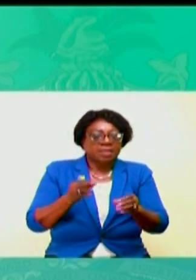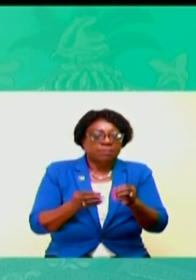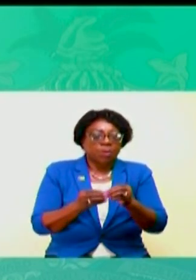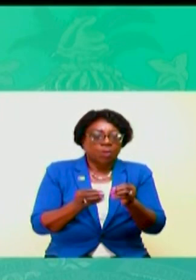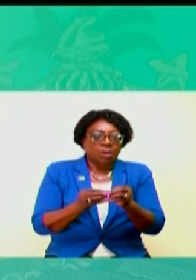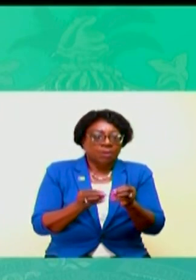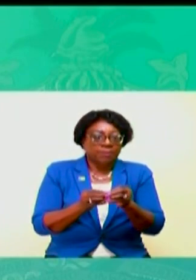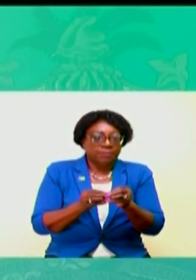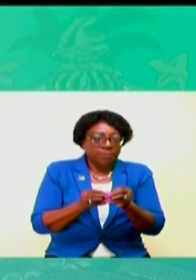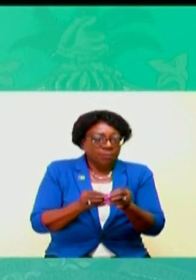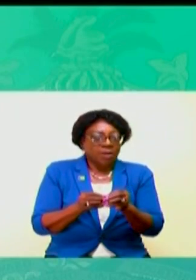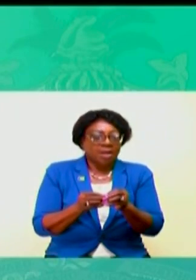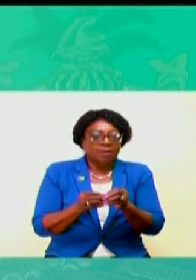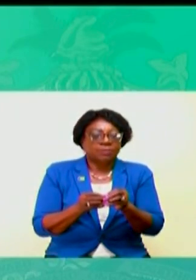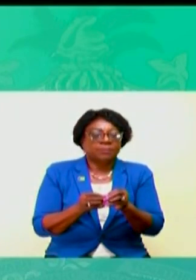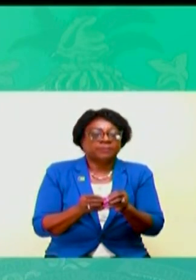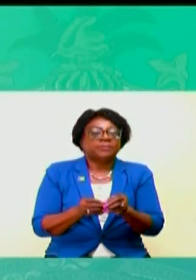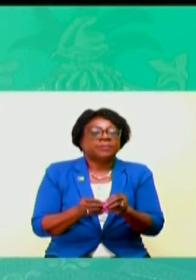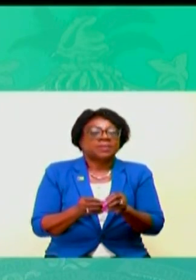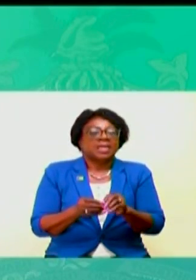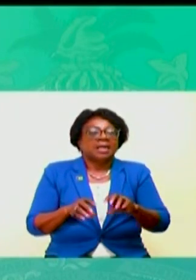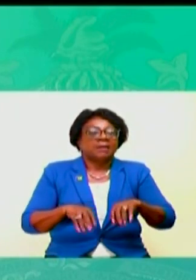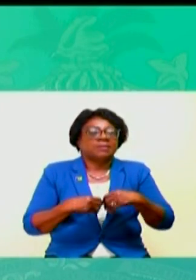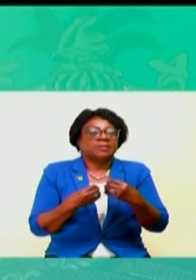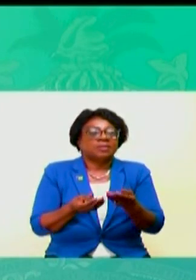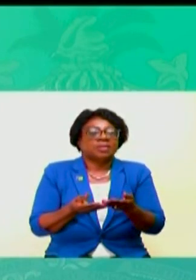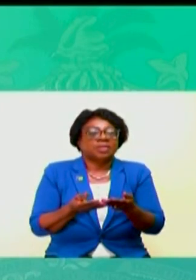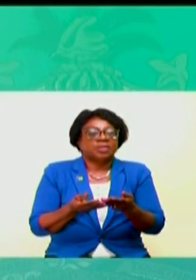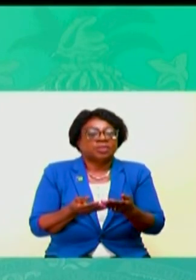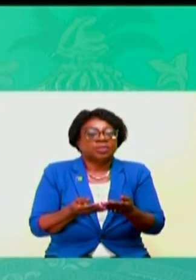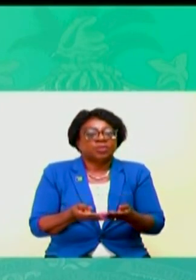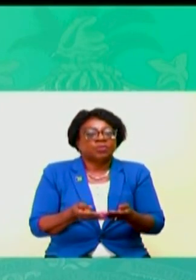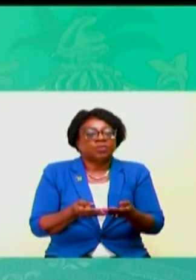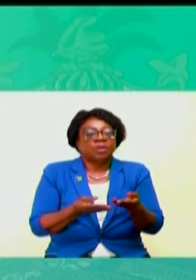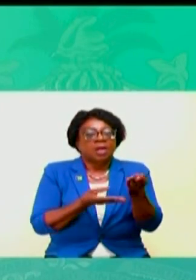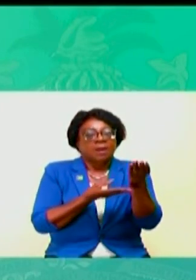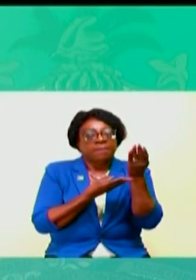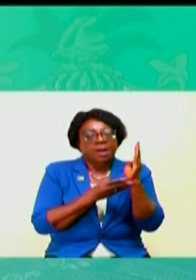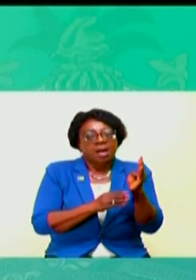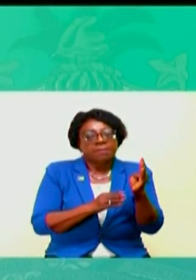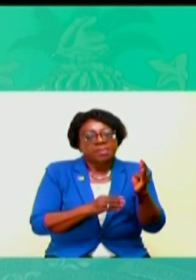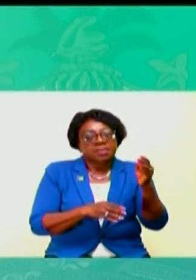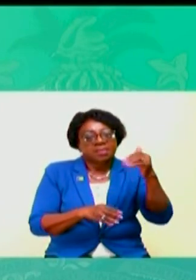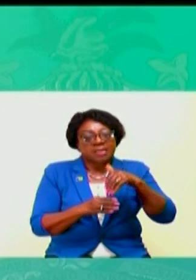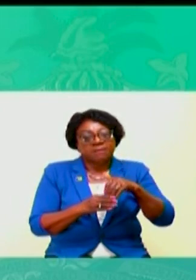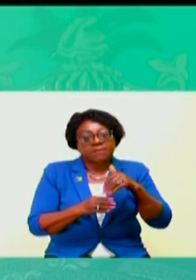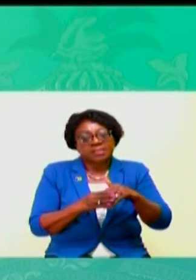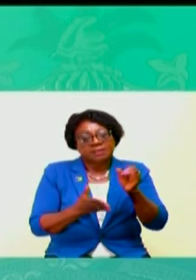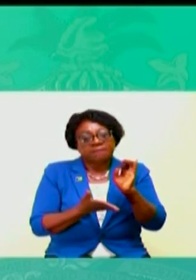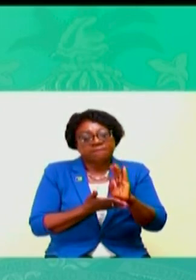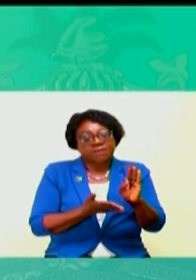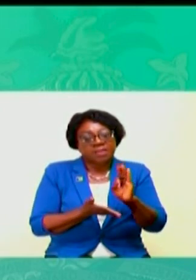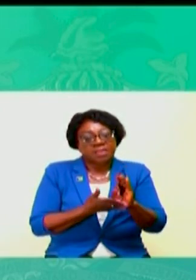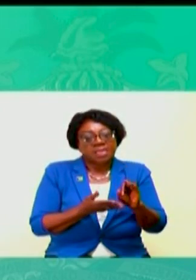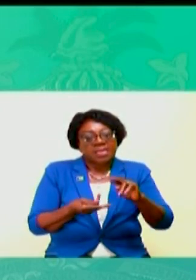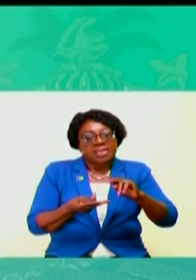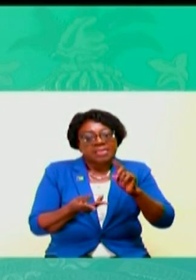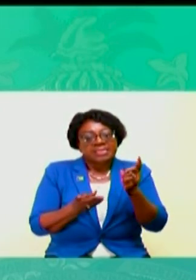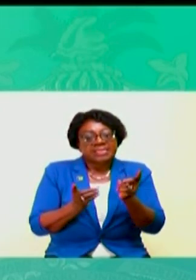Speaker, turn to the offering memorandum of Bahamas Investment Limited Fund dated the 6th of